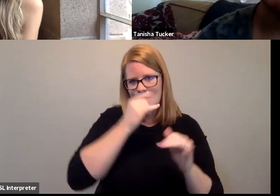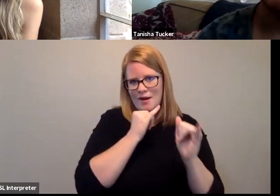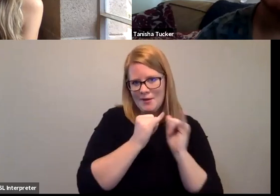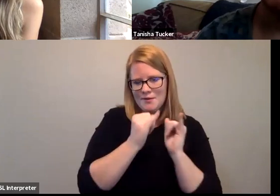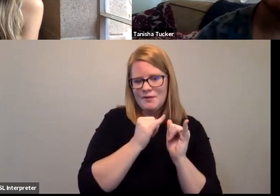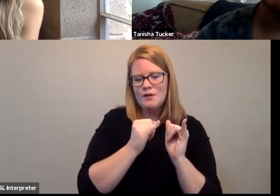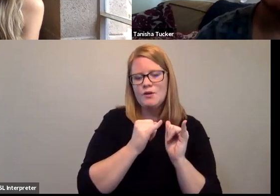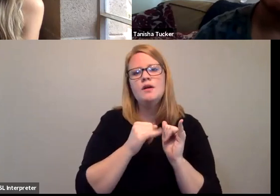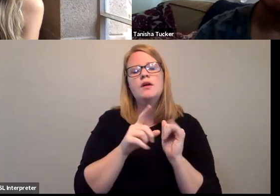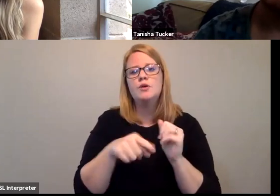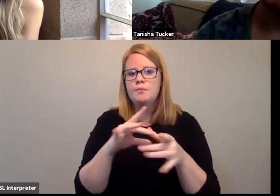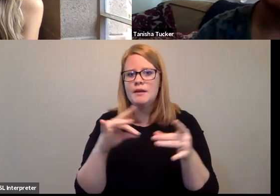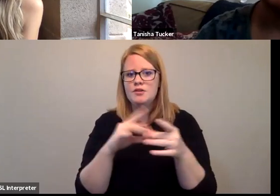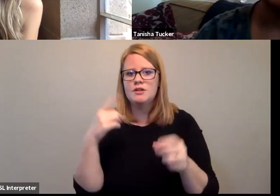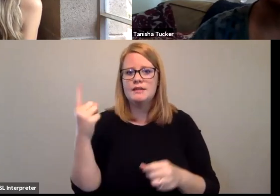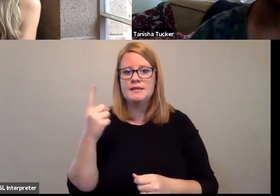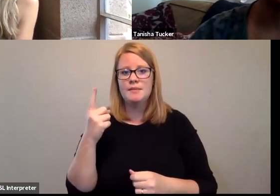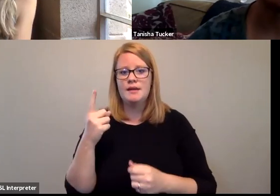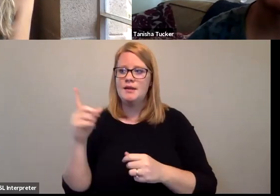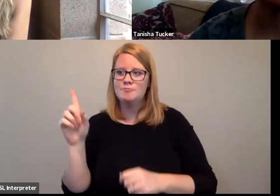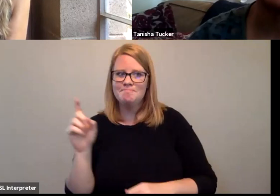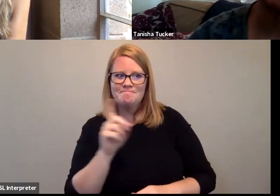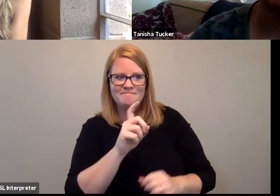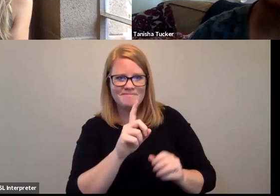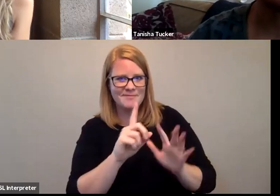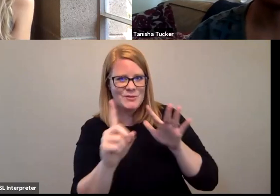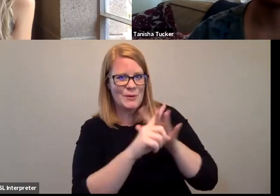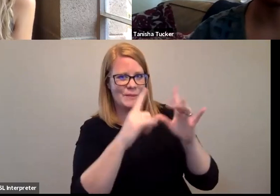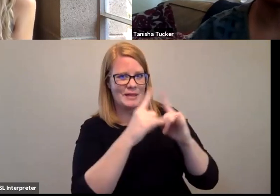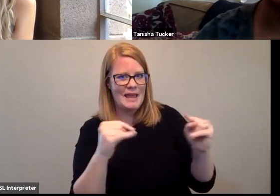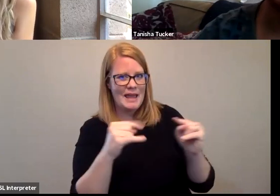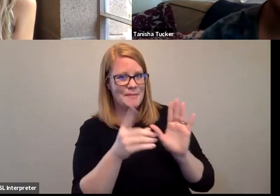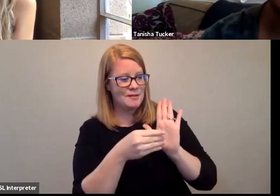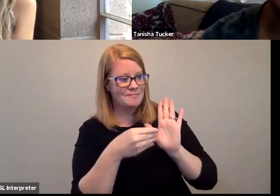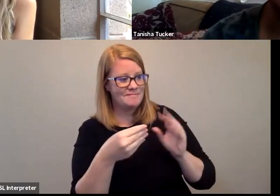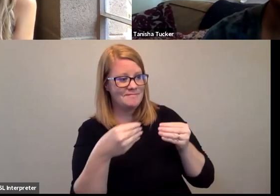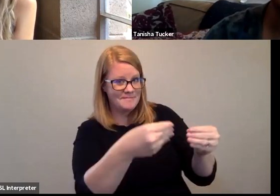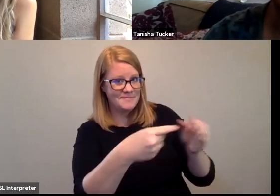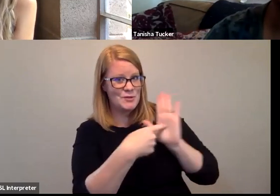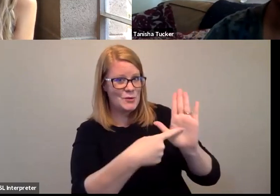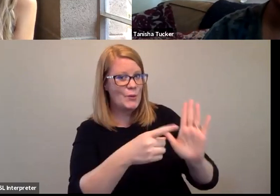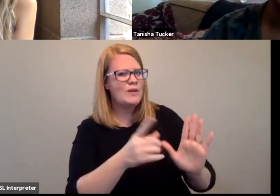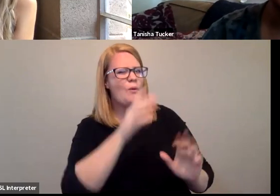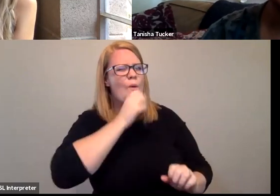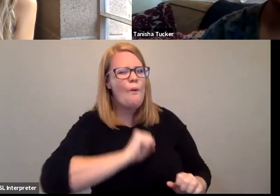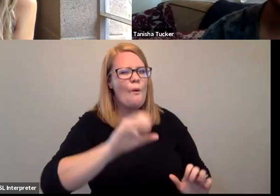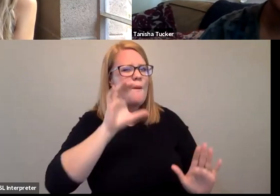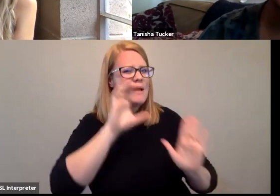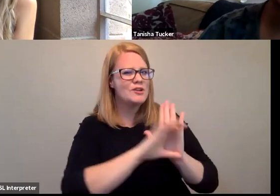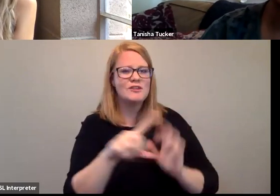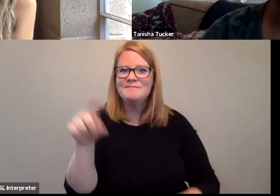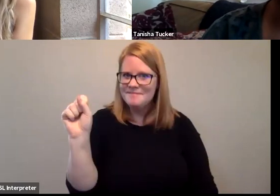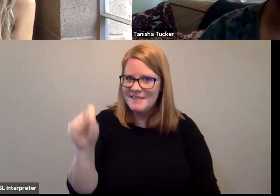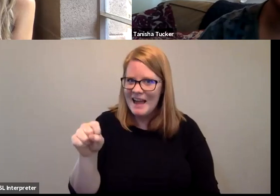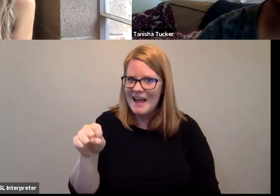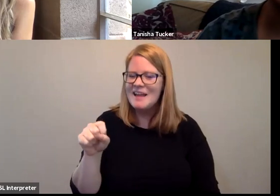old photograph. Yeah. So that gentleman, and I found his card, his name was James. And I had